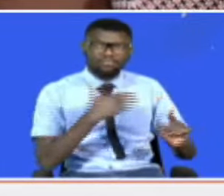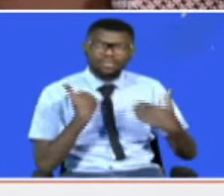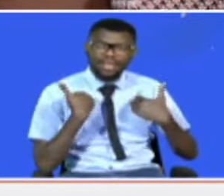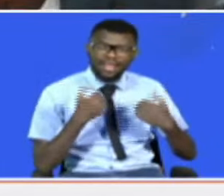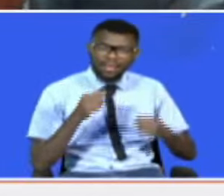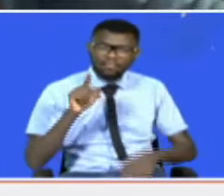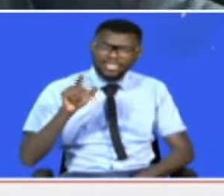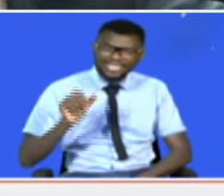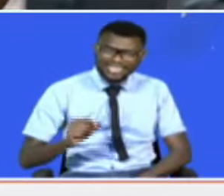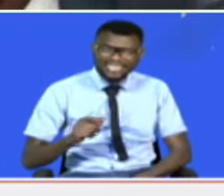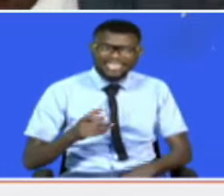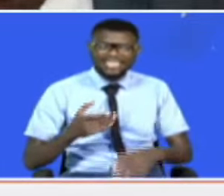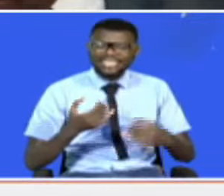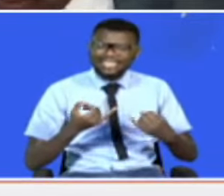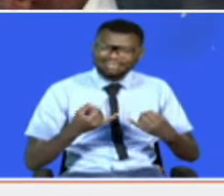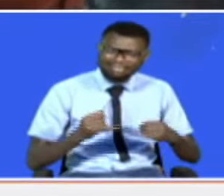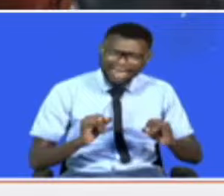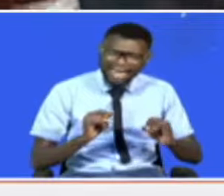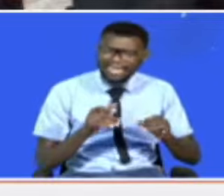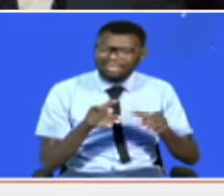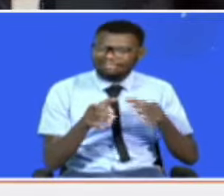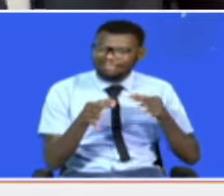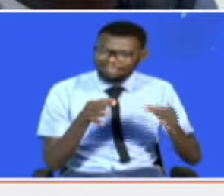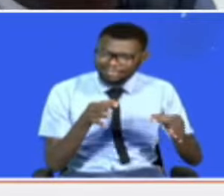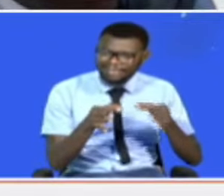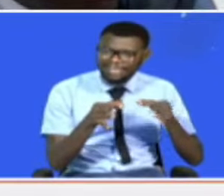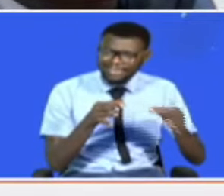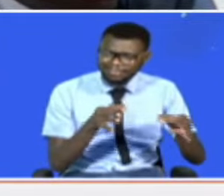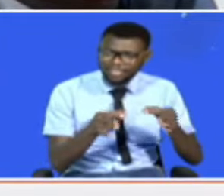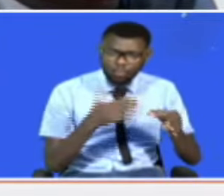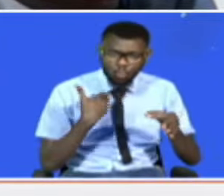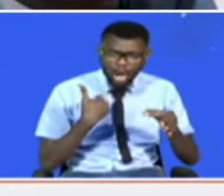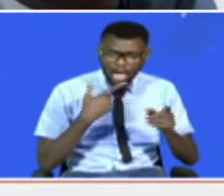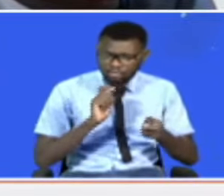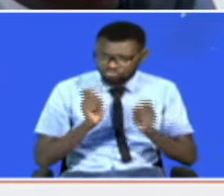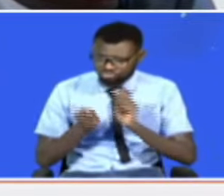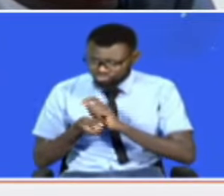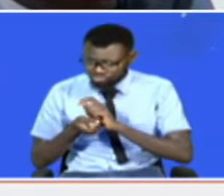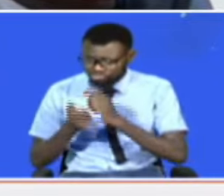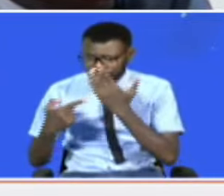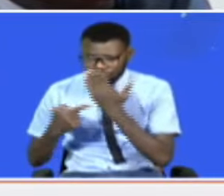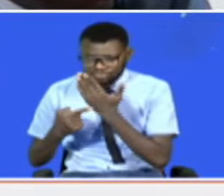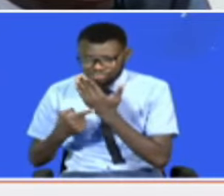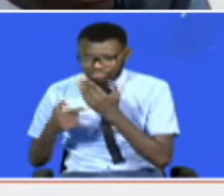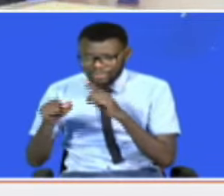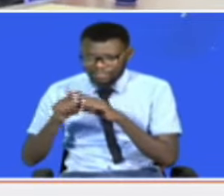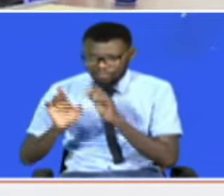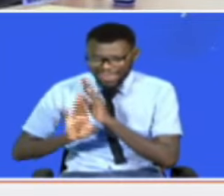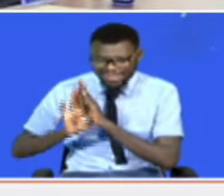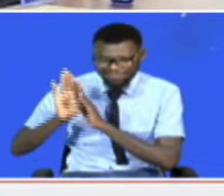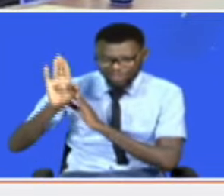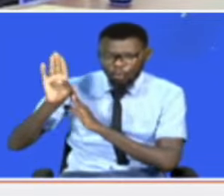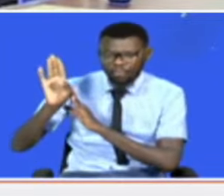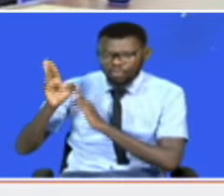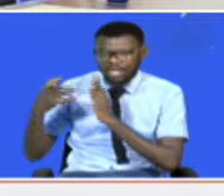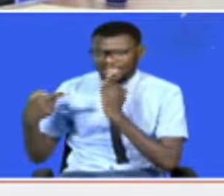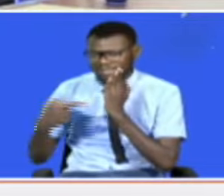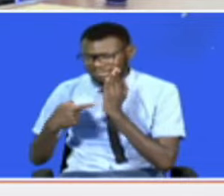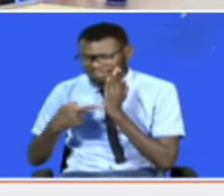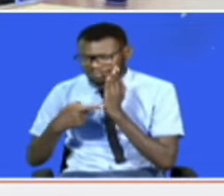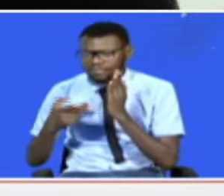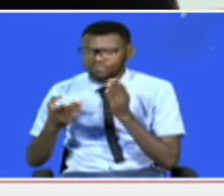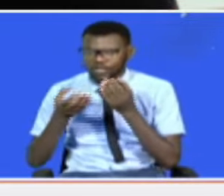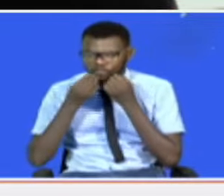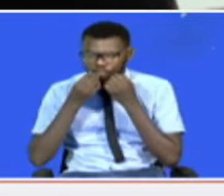to explain the status of the ICT system upgrade and developers of the software that will host the users' and suppliers'